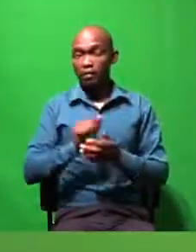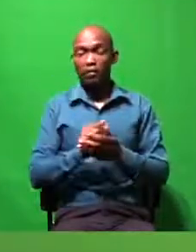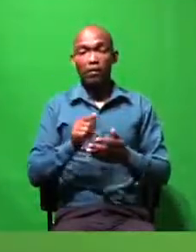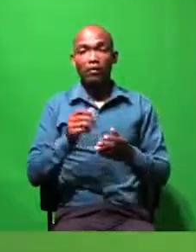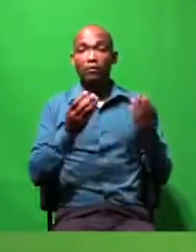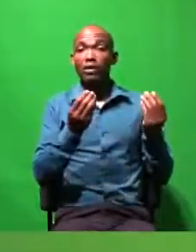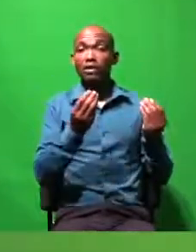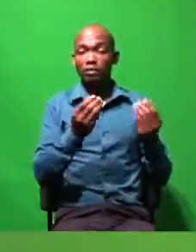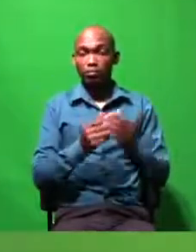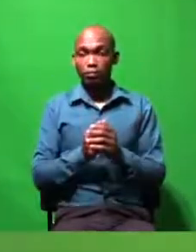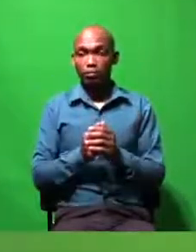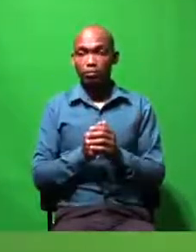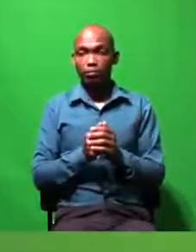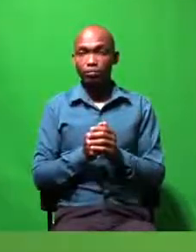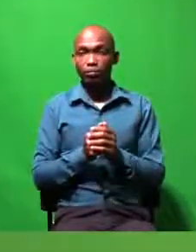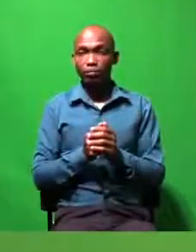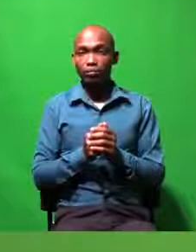Very simple.